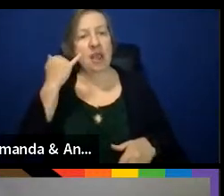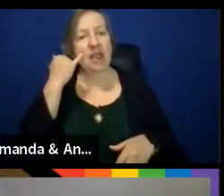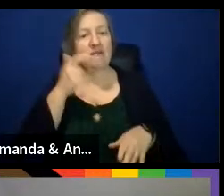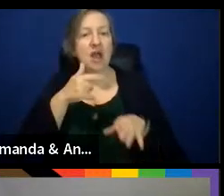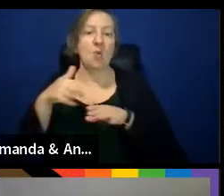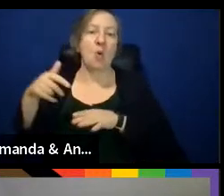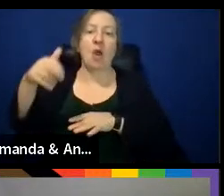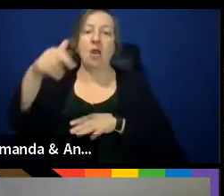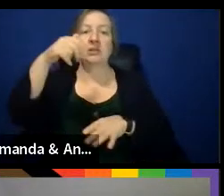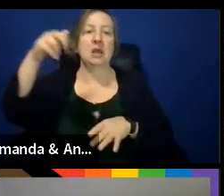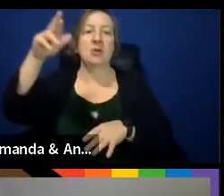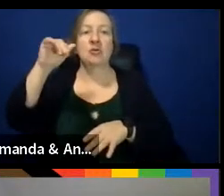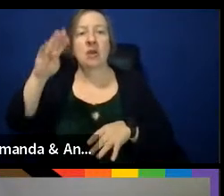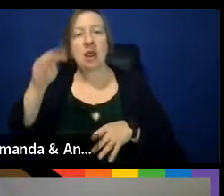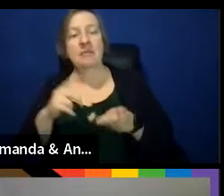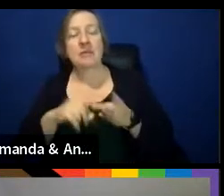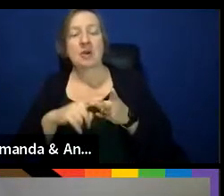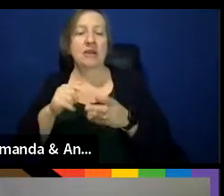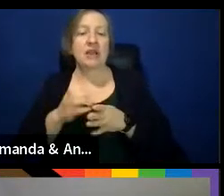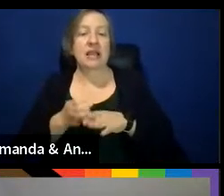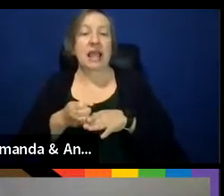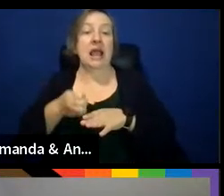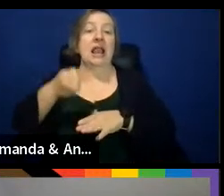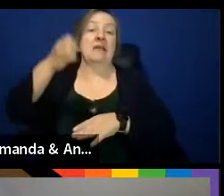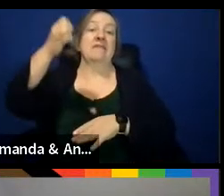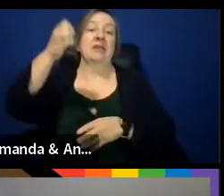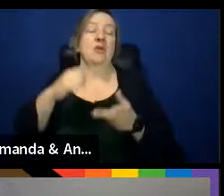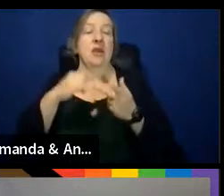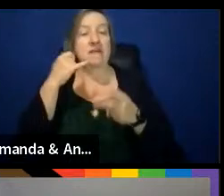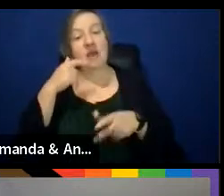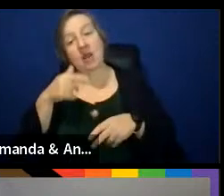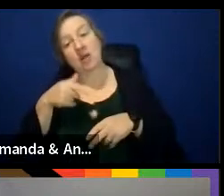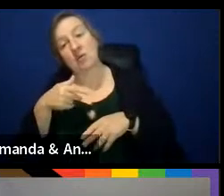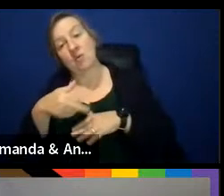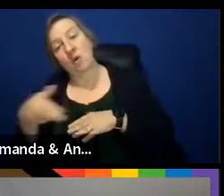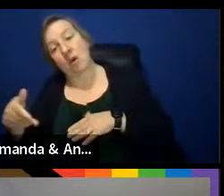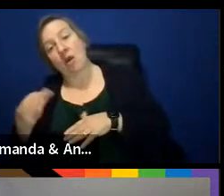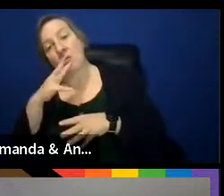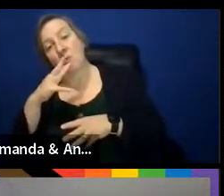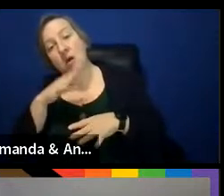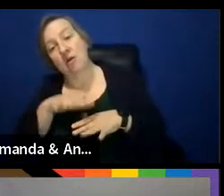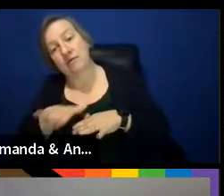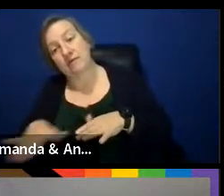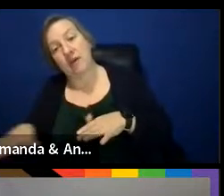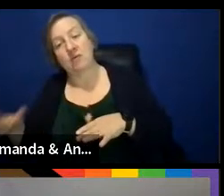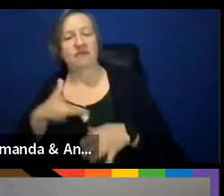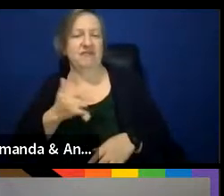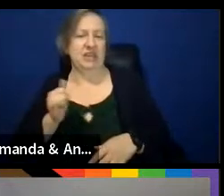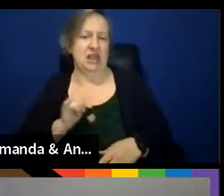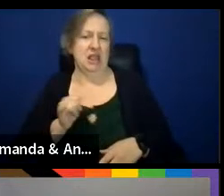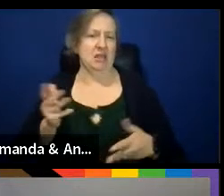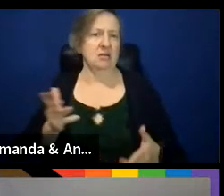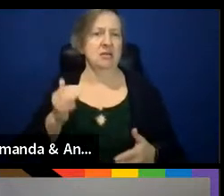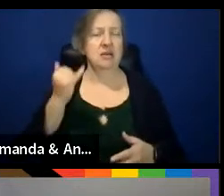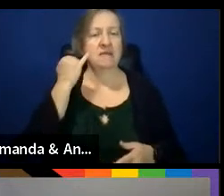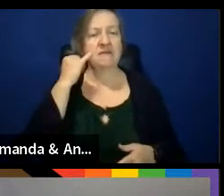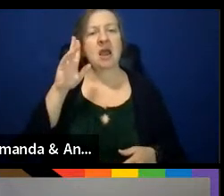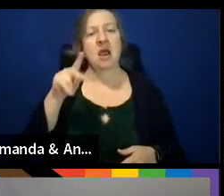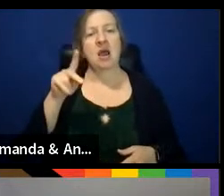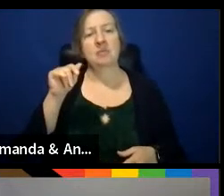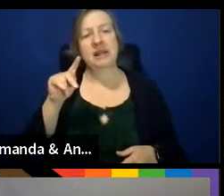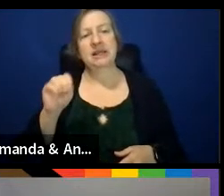this ramp or if I go up this elevator, this is what, or if I walk along the waterfront, this is what it's going to feel like. So if there's some sort of an update we could get at the next